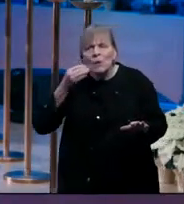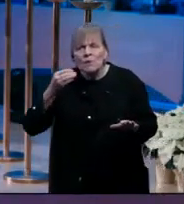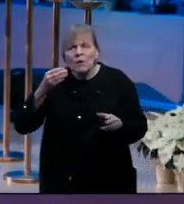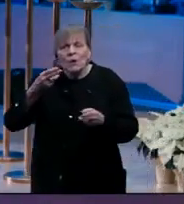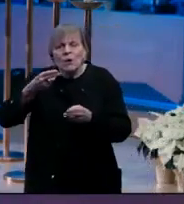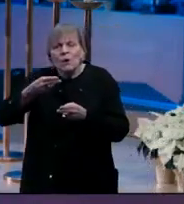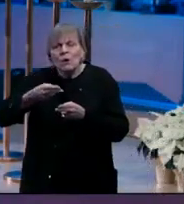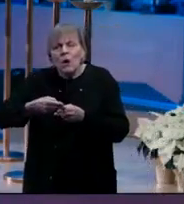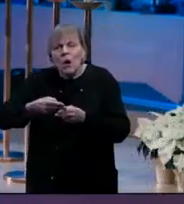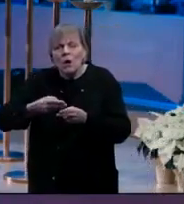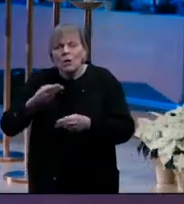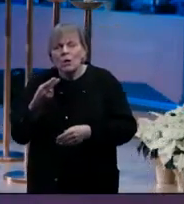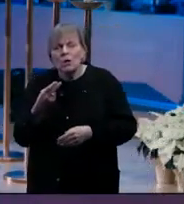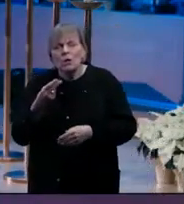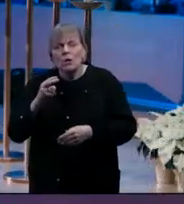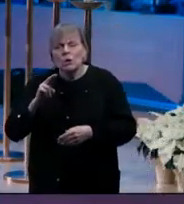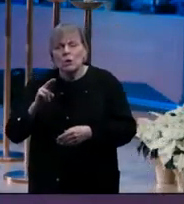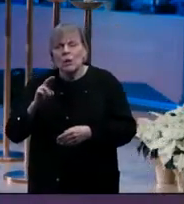to humility